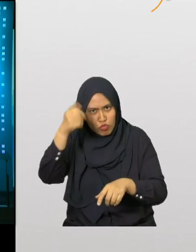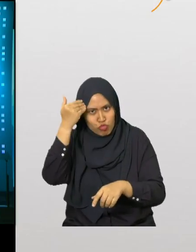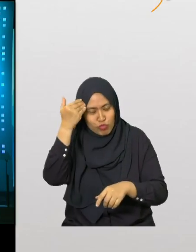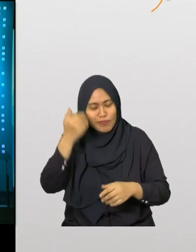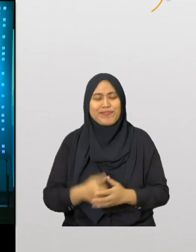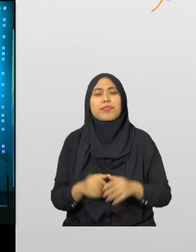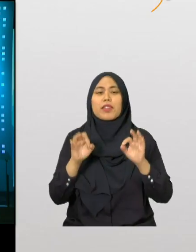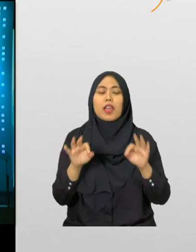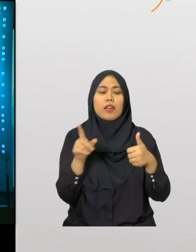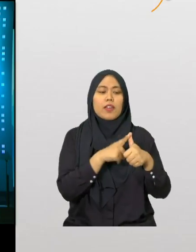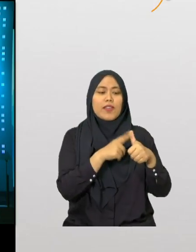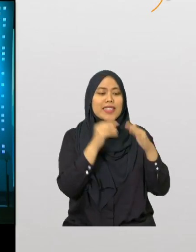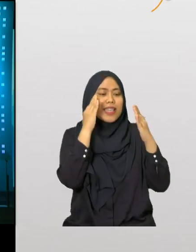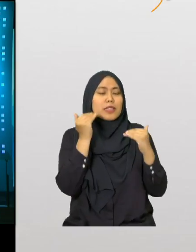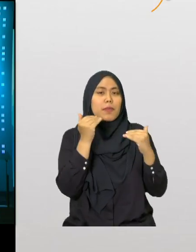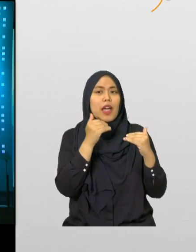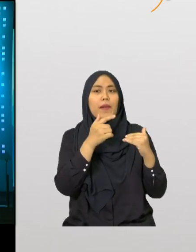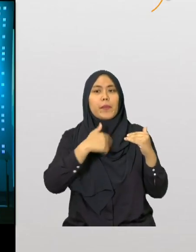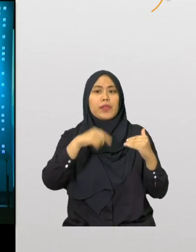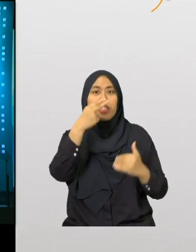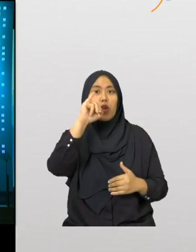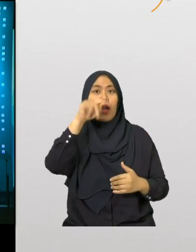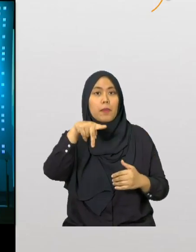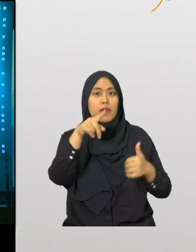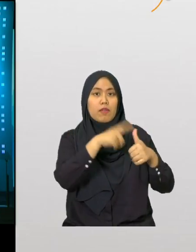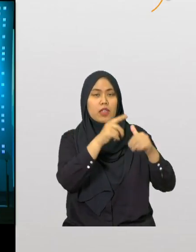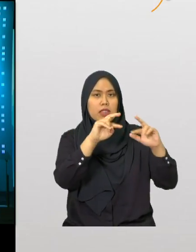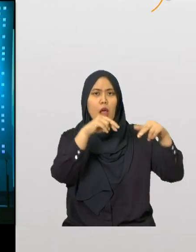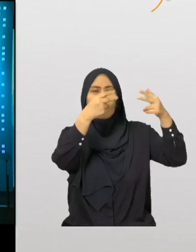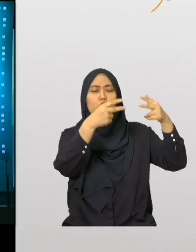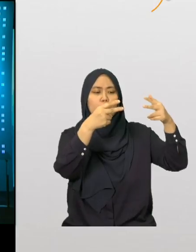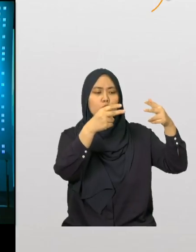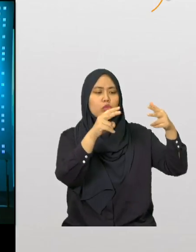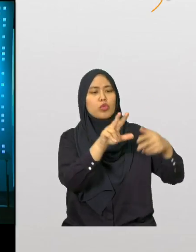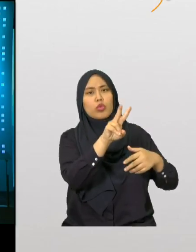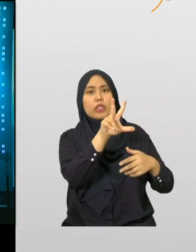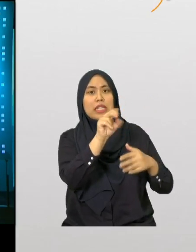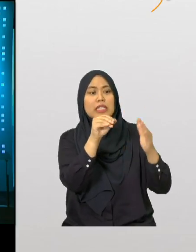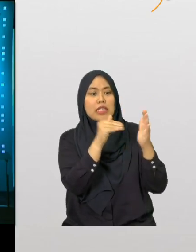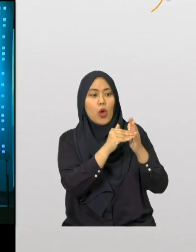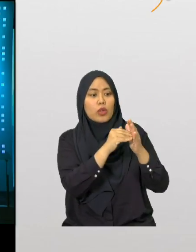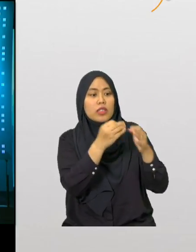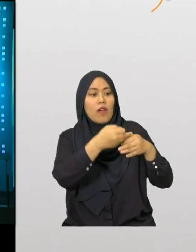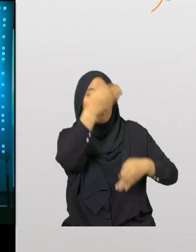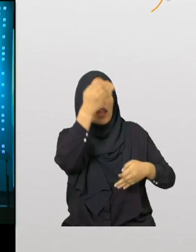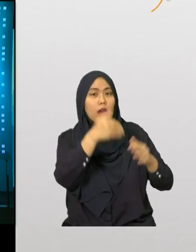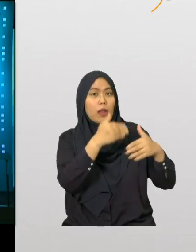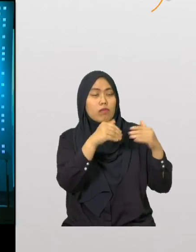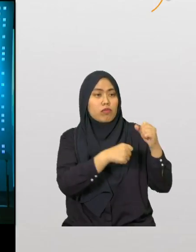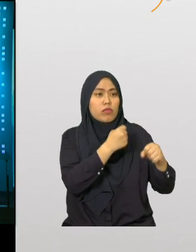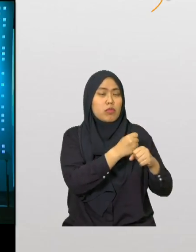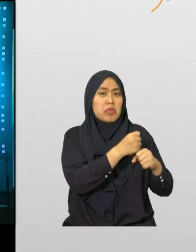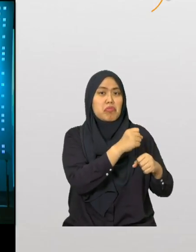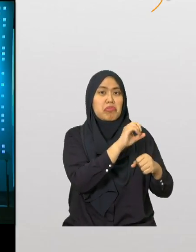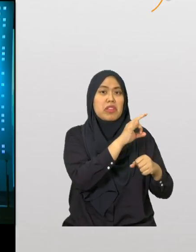First, we will expand HIP to upgrade 230,000 flats built between 87 and 97. And this will